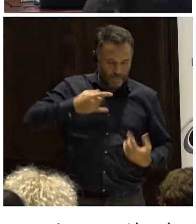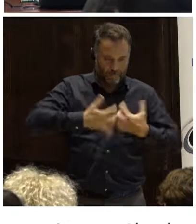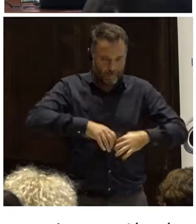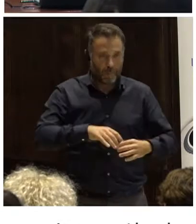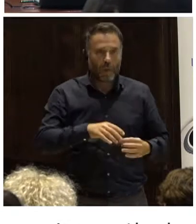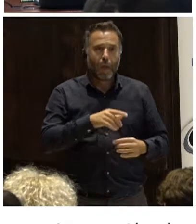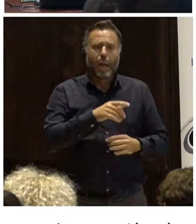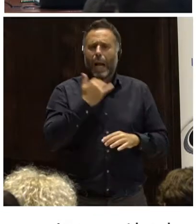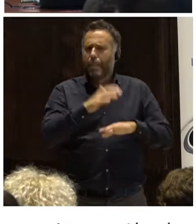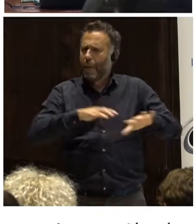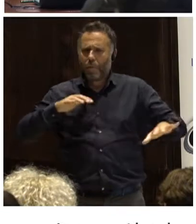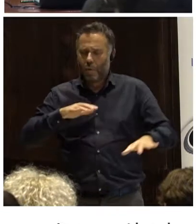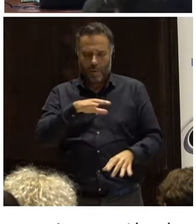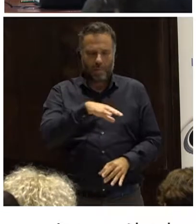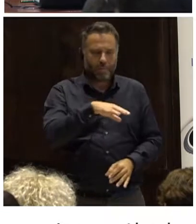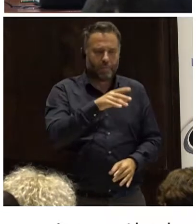are driving